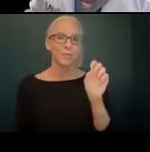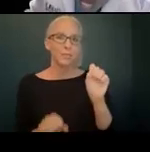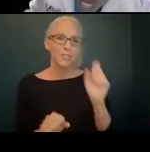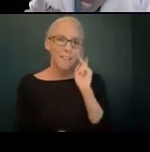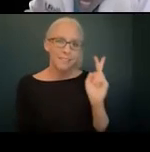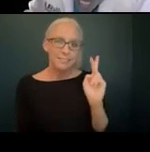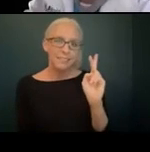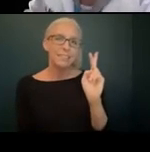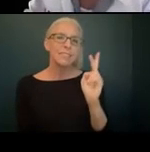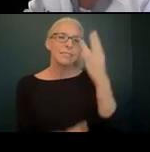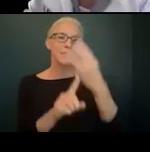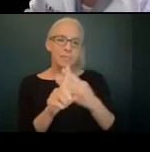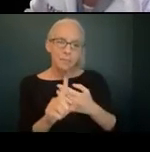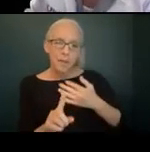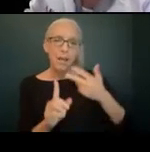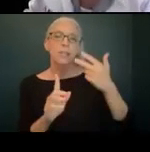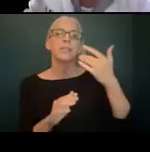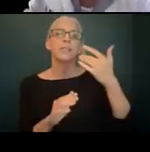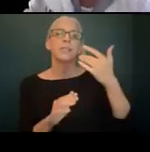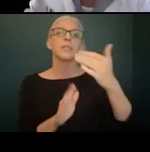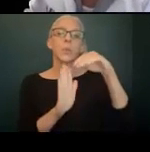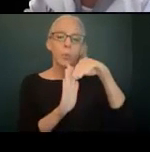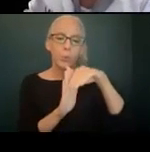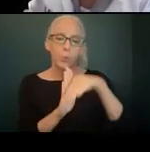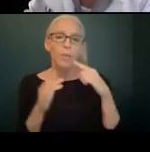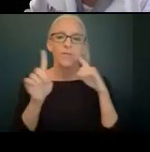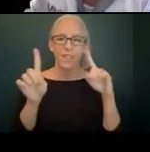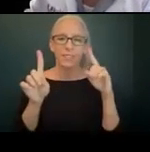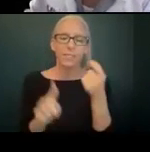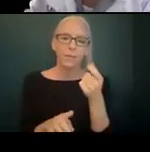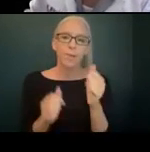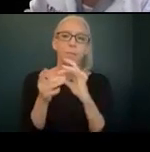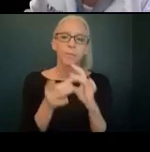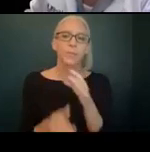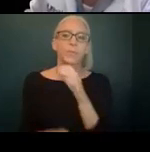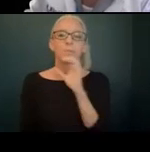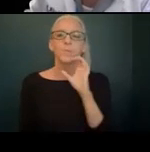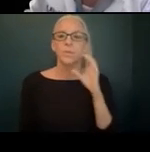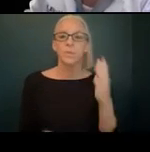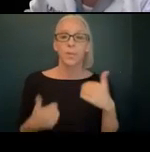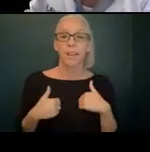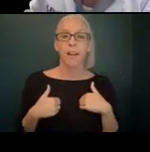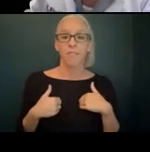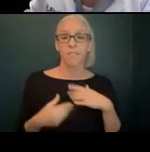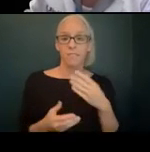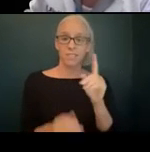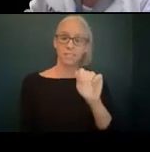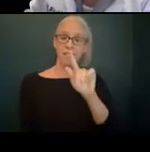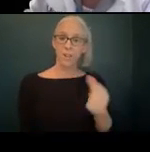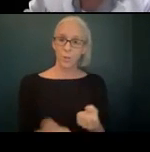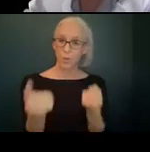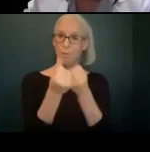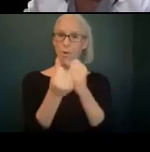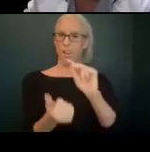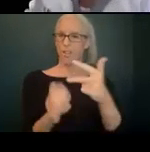after 6 months, particularly in the elderly. So this is the data that we have in support of boosters. And I